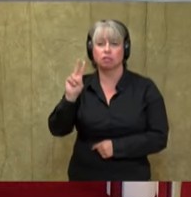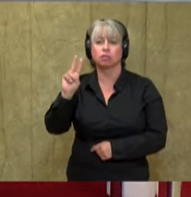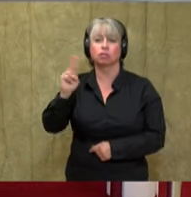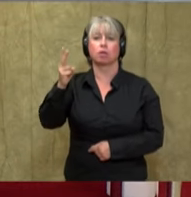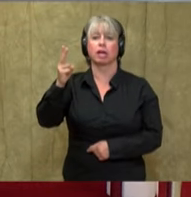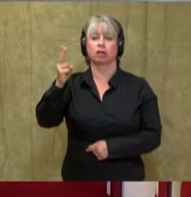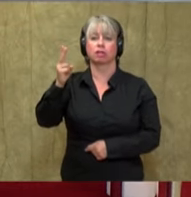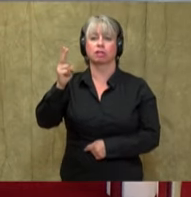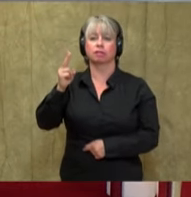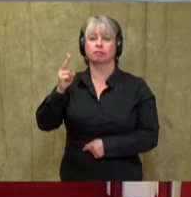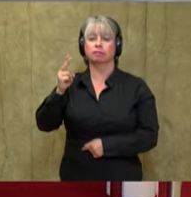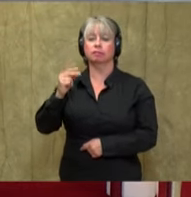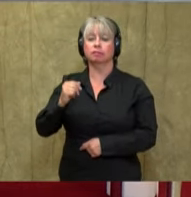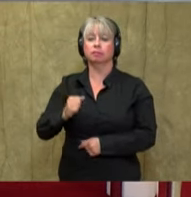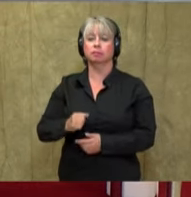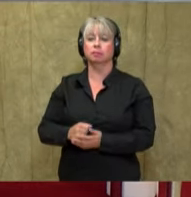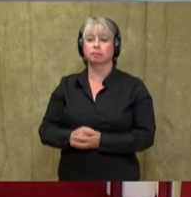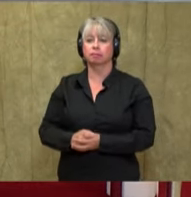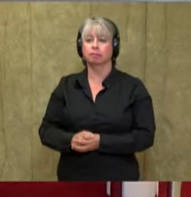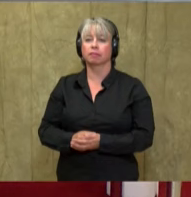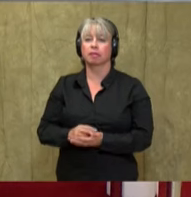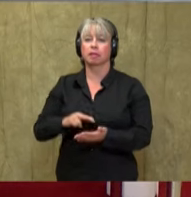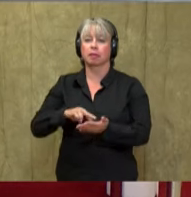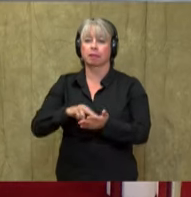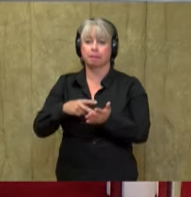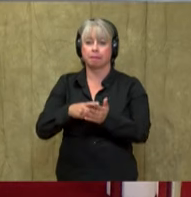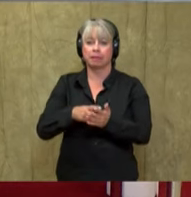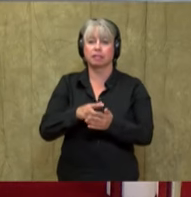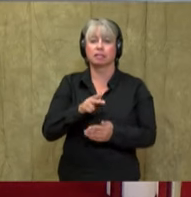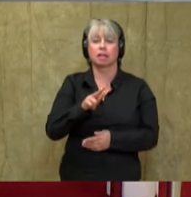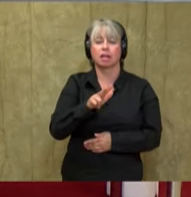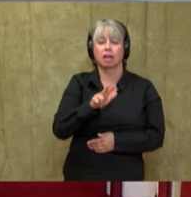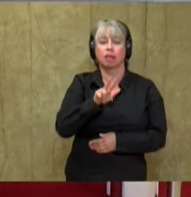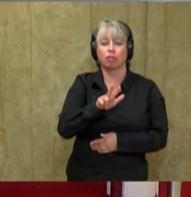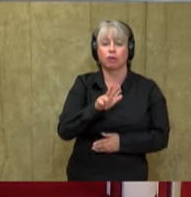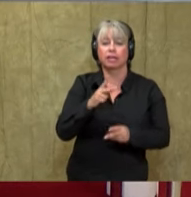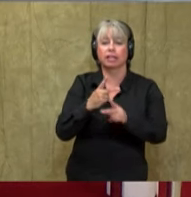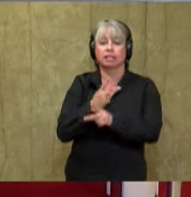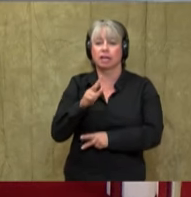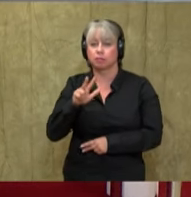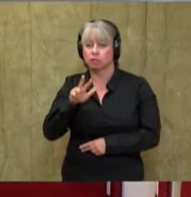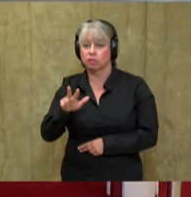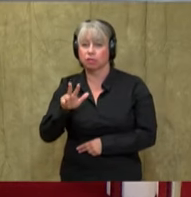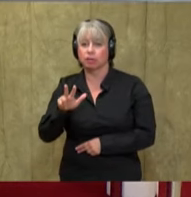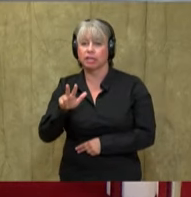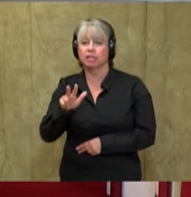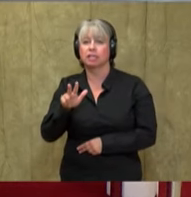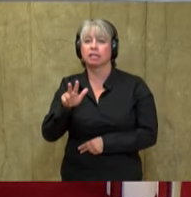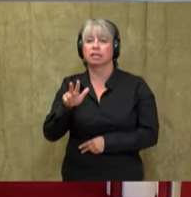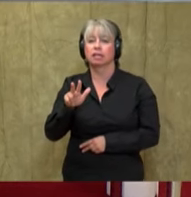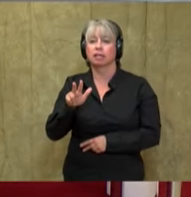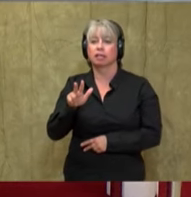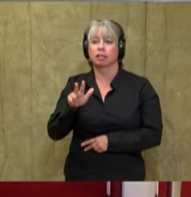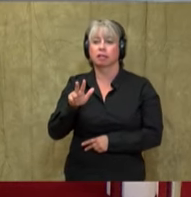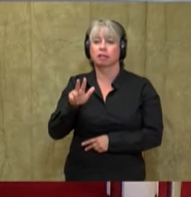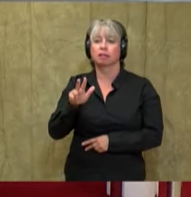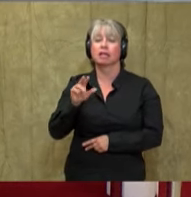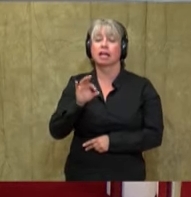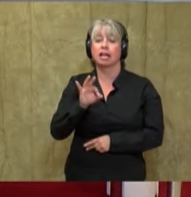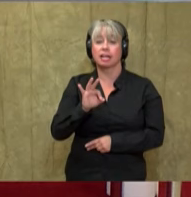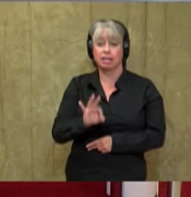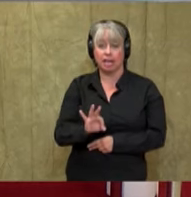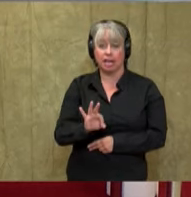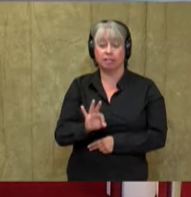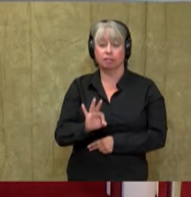Squaring the radius would be saying 3 times 3. 3 times 3 would give us